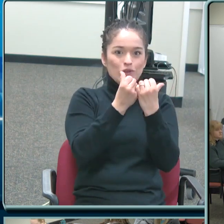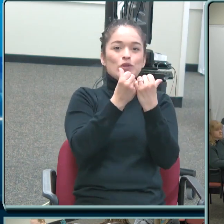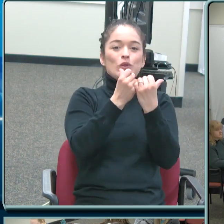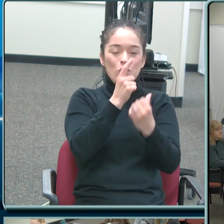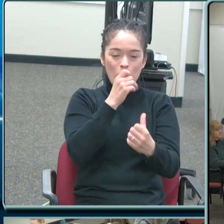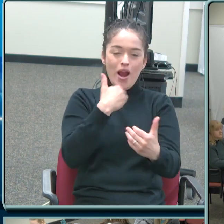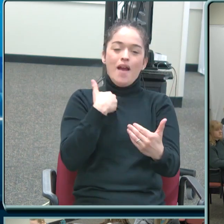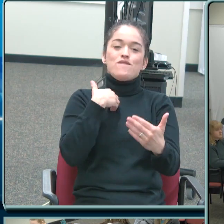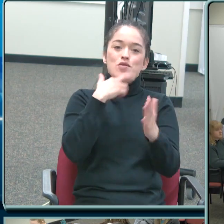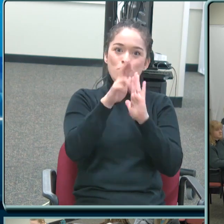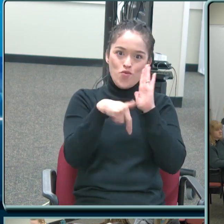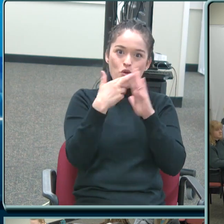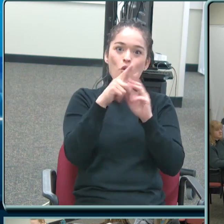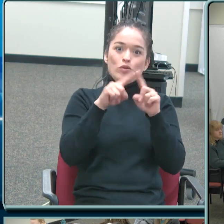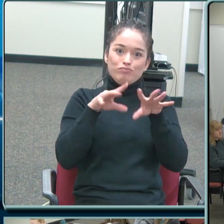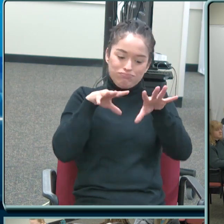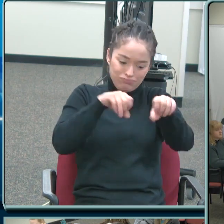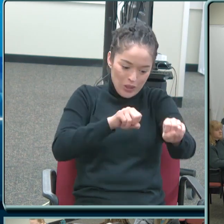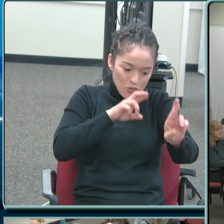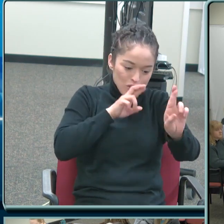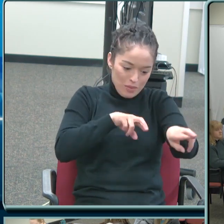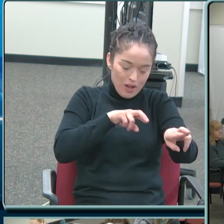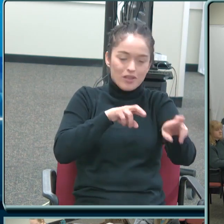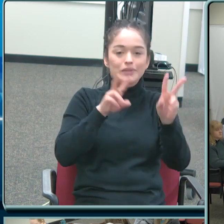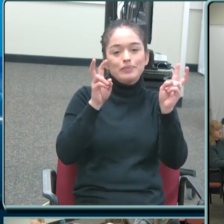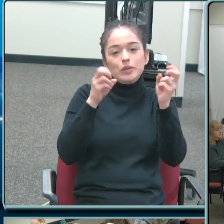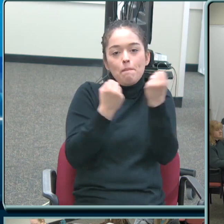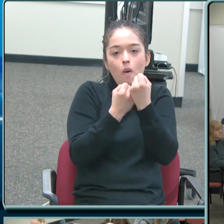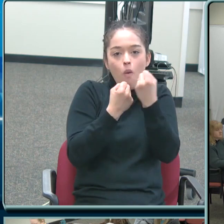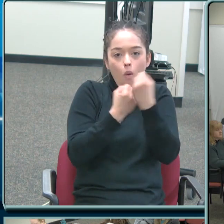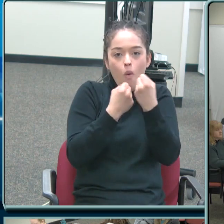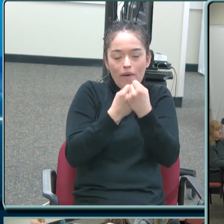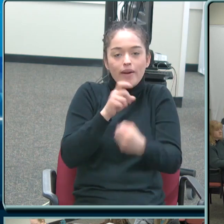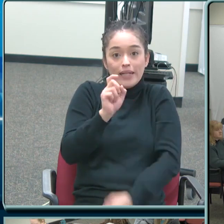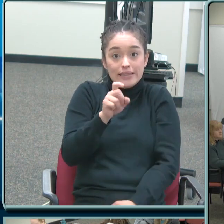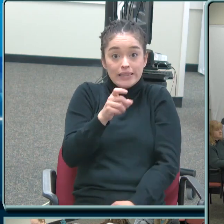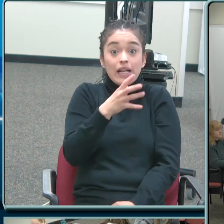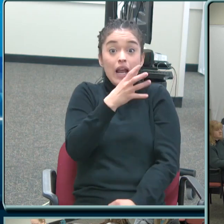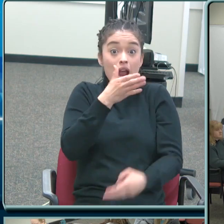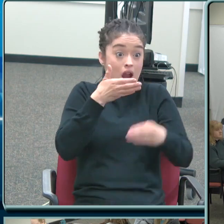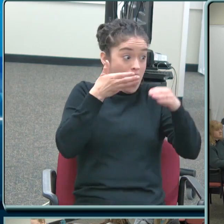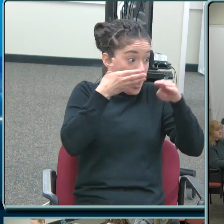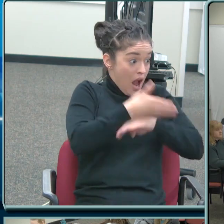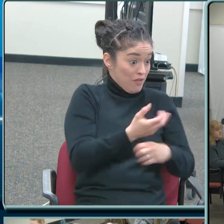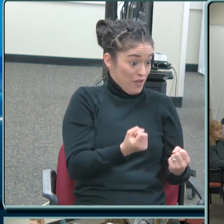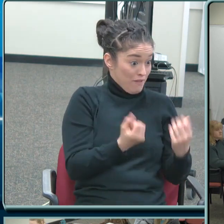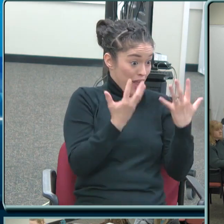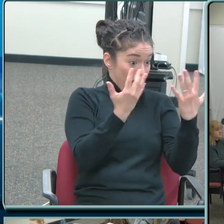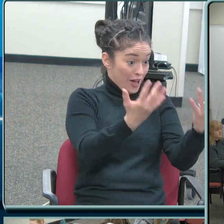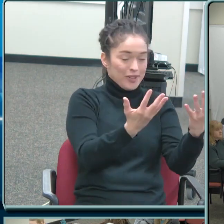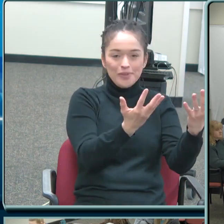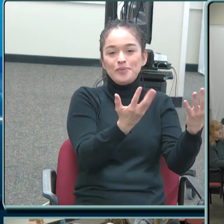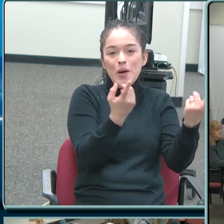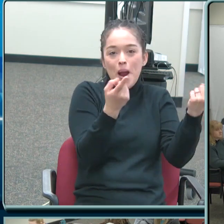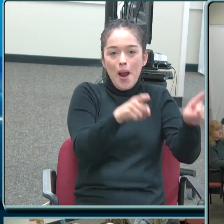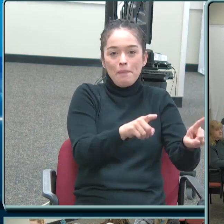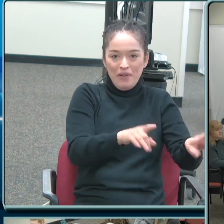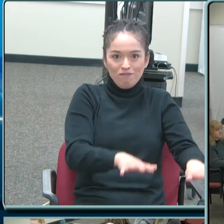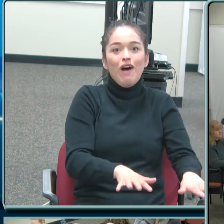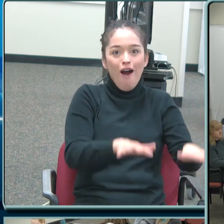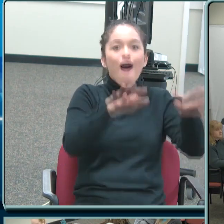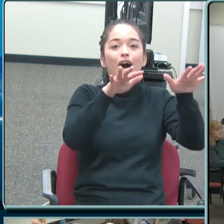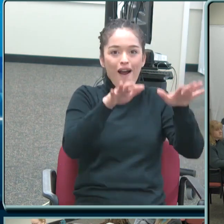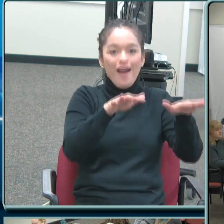to play in these responses as a support entity. After a fire comes a flood. So with that, our